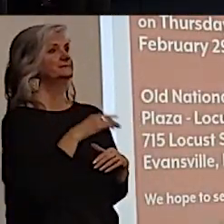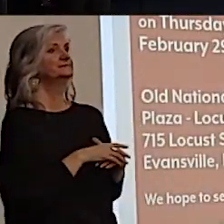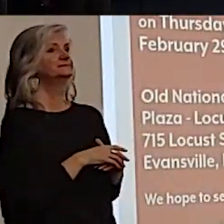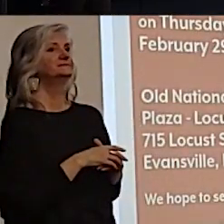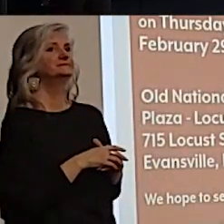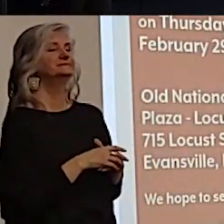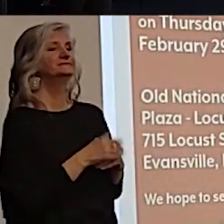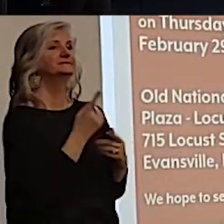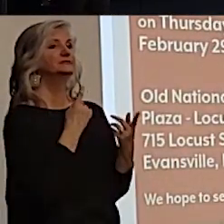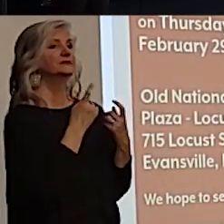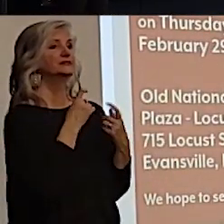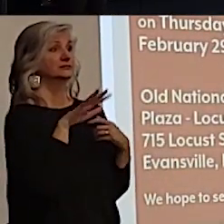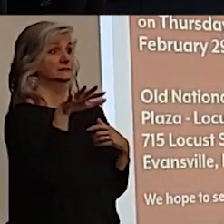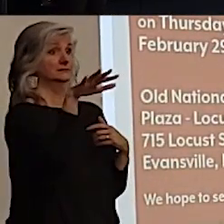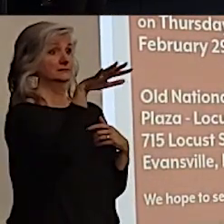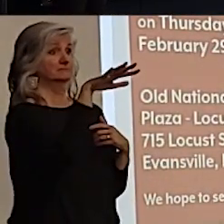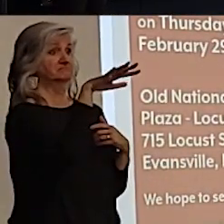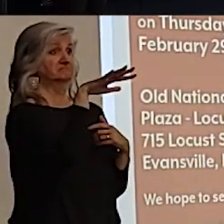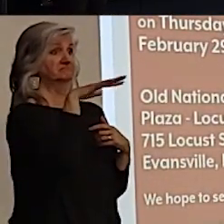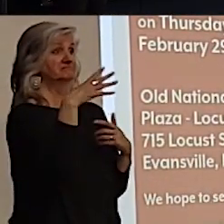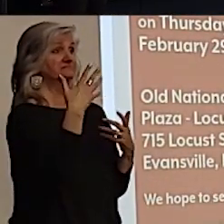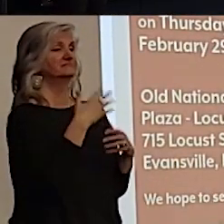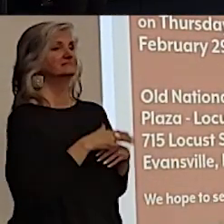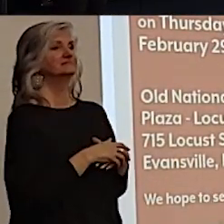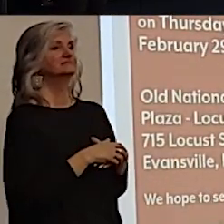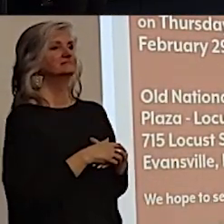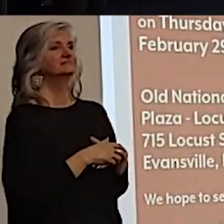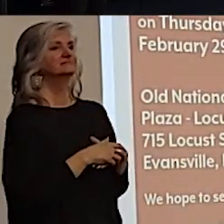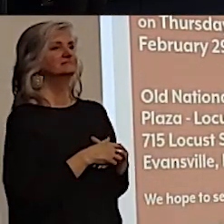Do we have any questions on this side?